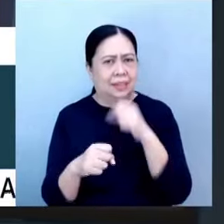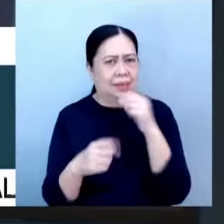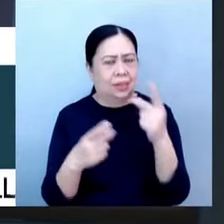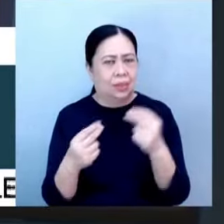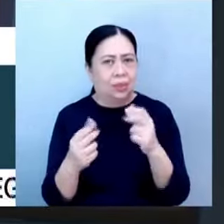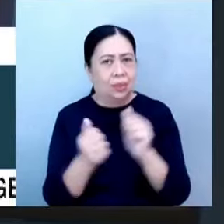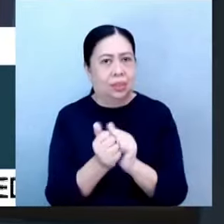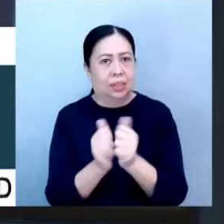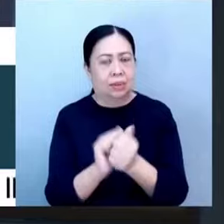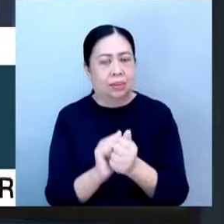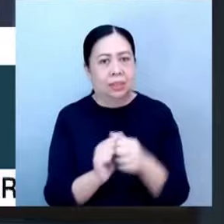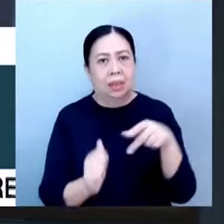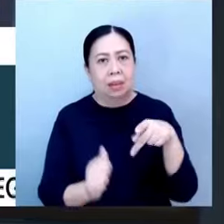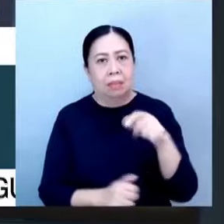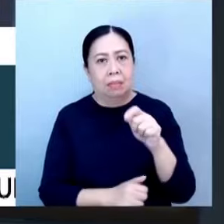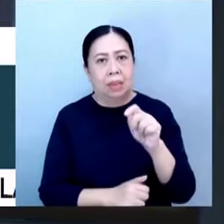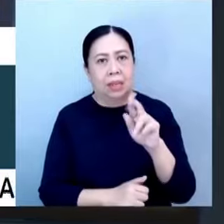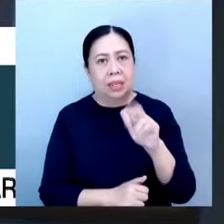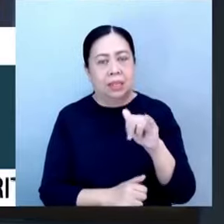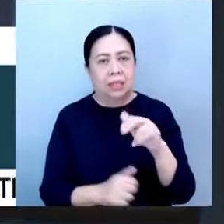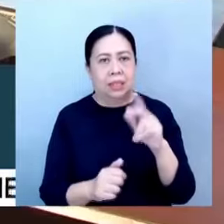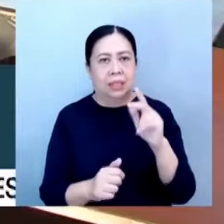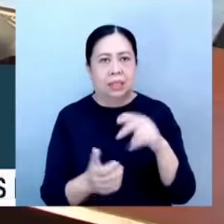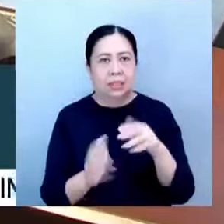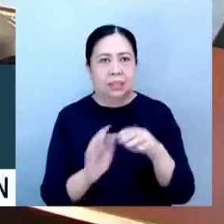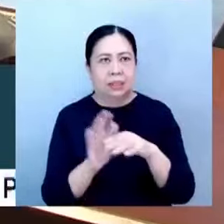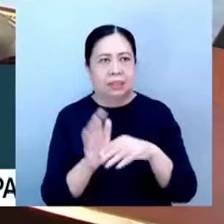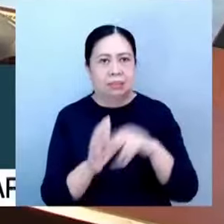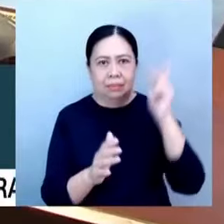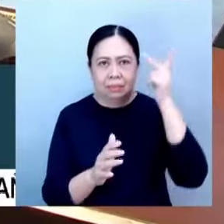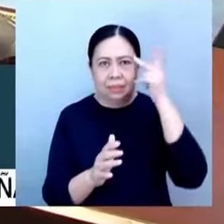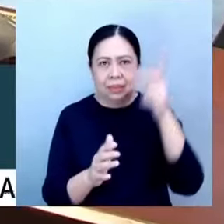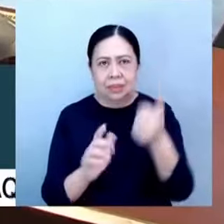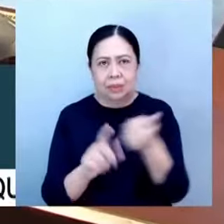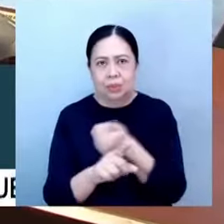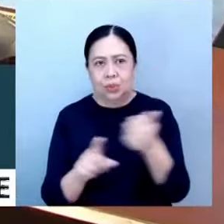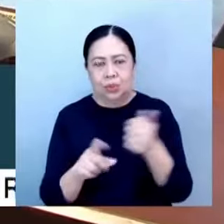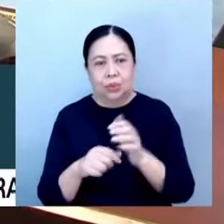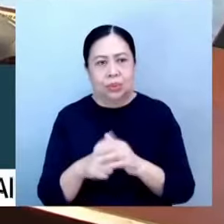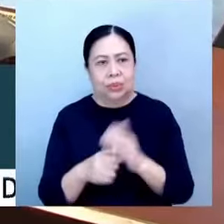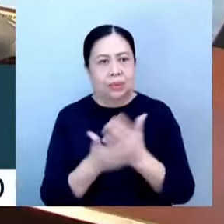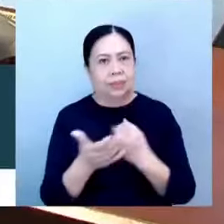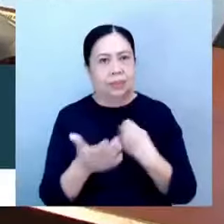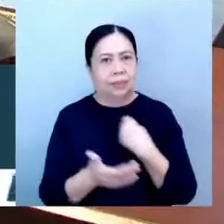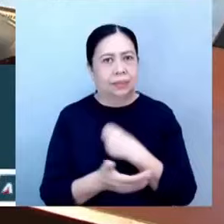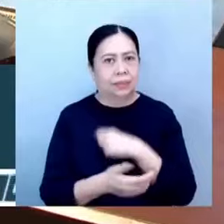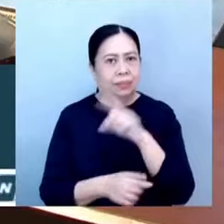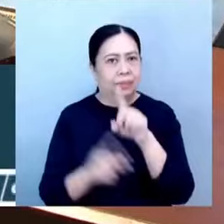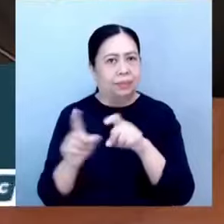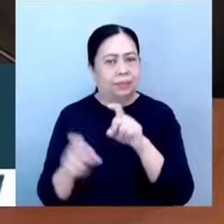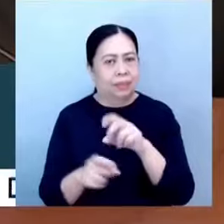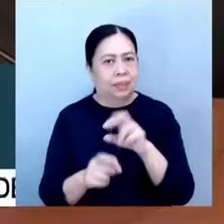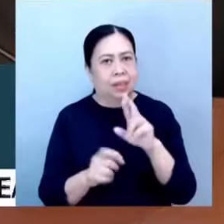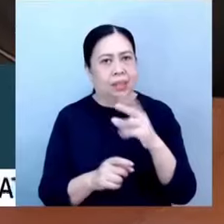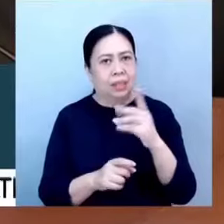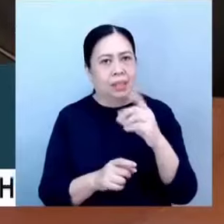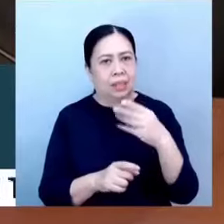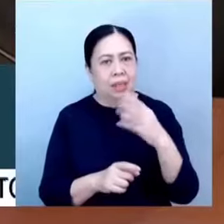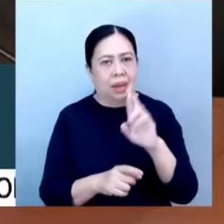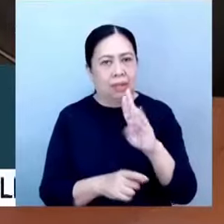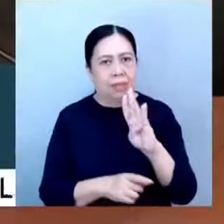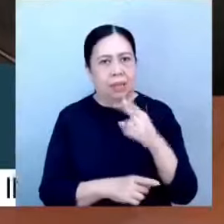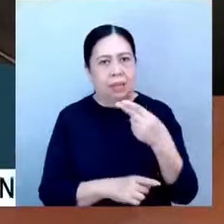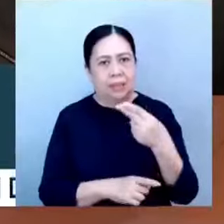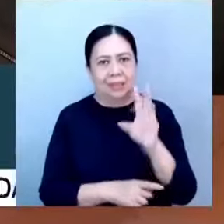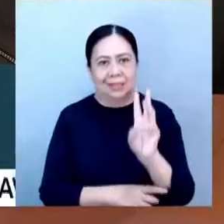party list system that politicians abuse. This early, some senators are questioning RBH 6. Yung sinasabi